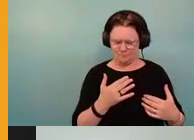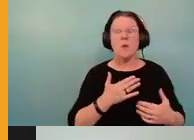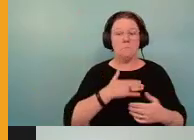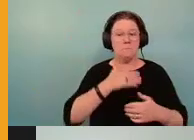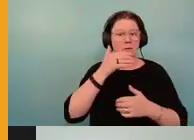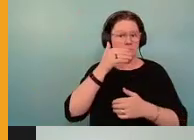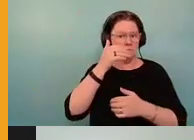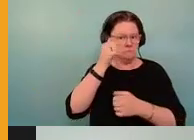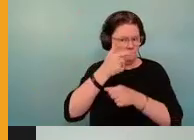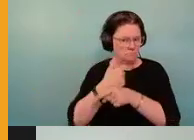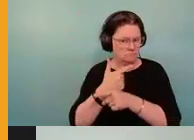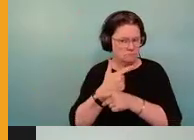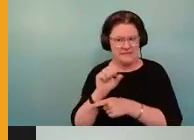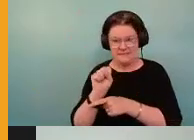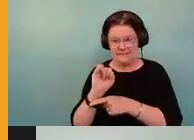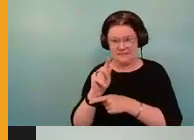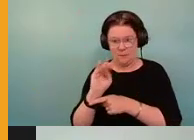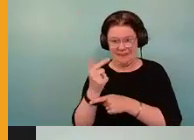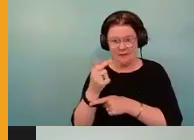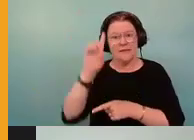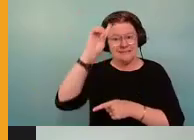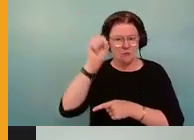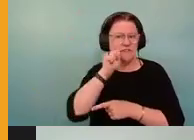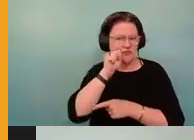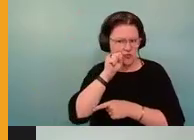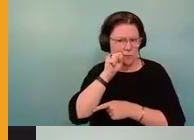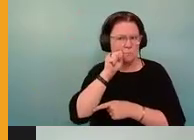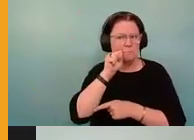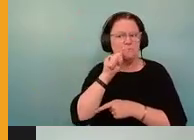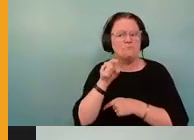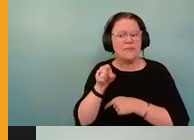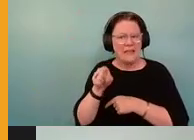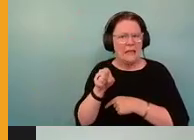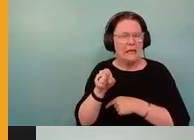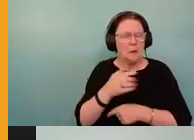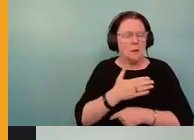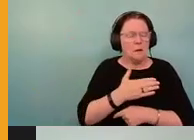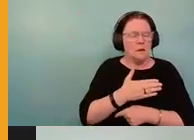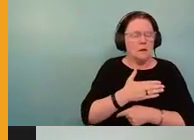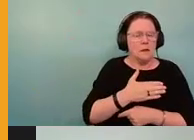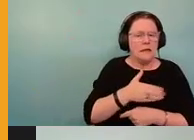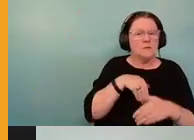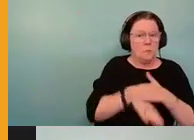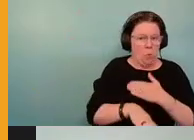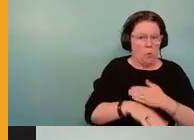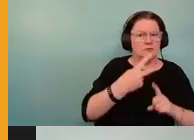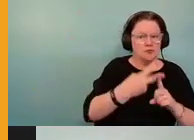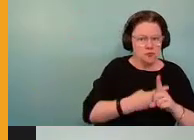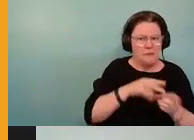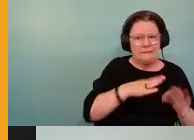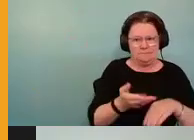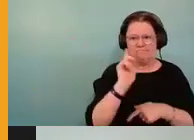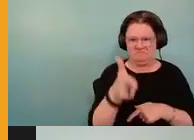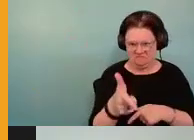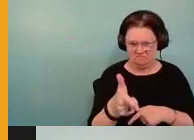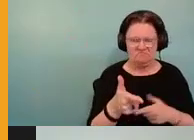sibling who had Down syndrome and he died 2 months into his life, and that's my first living memory. But that was when I